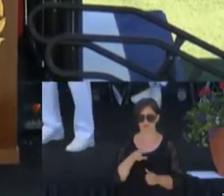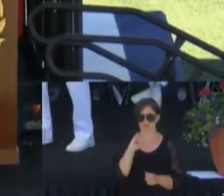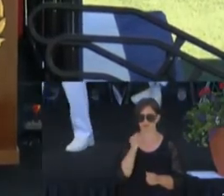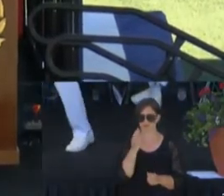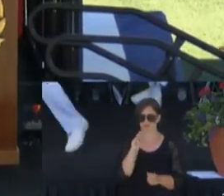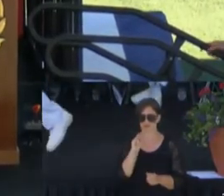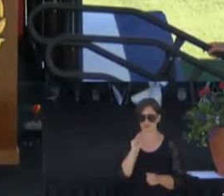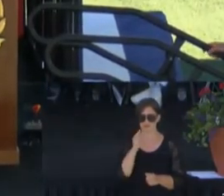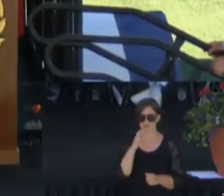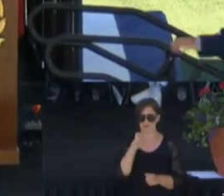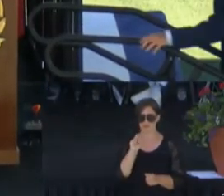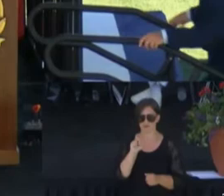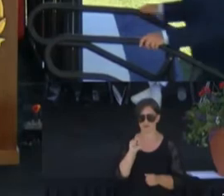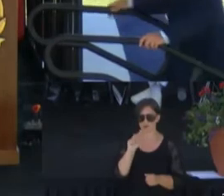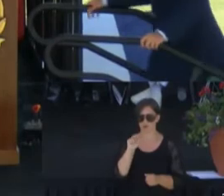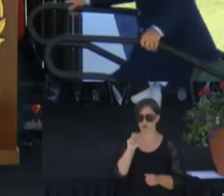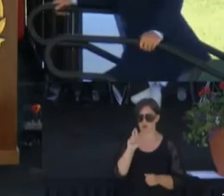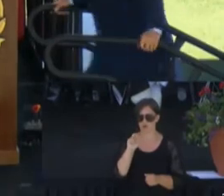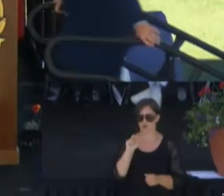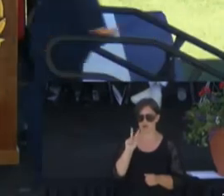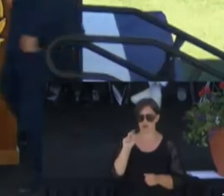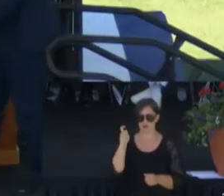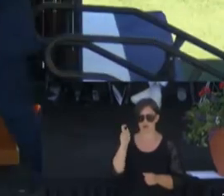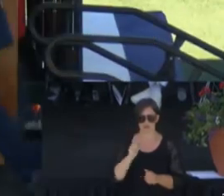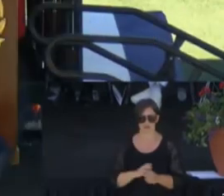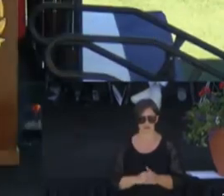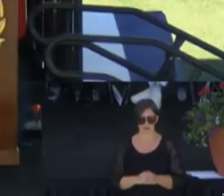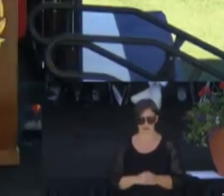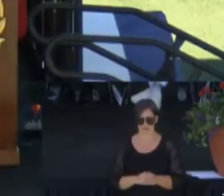Jonathan Brian Tarbox.